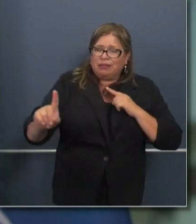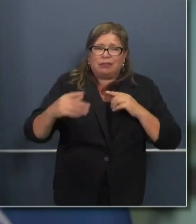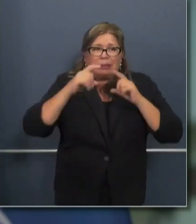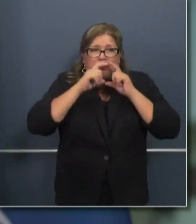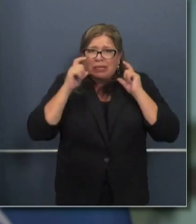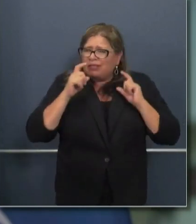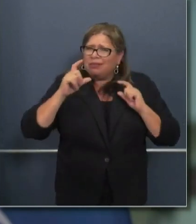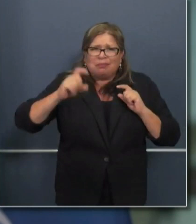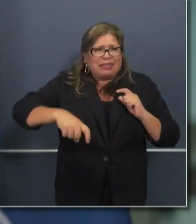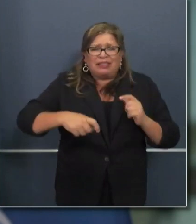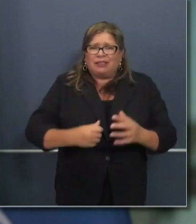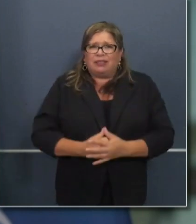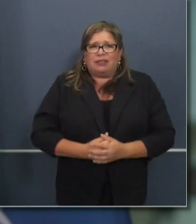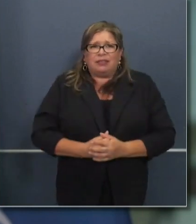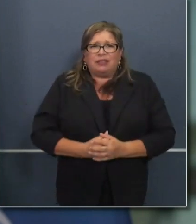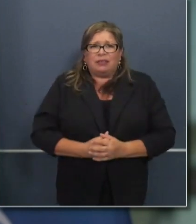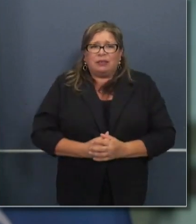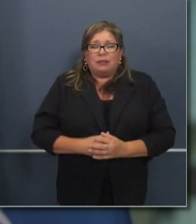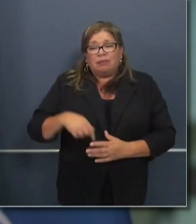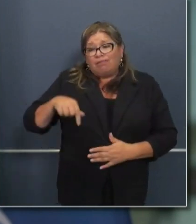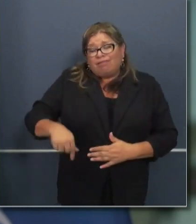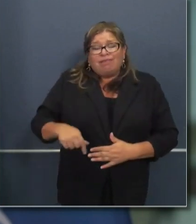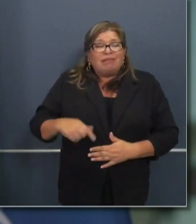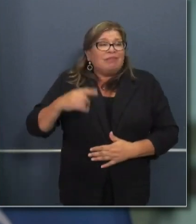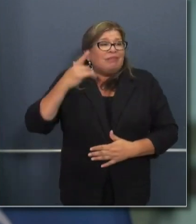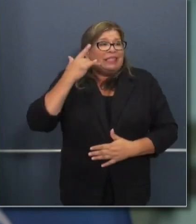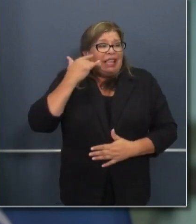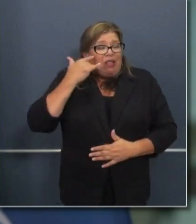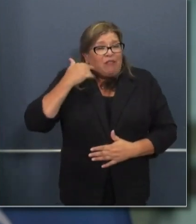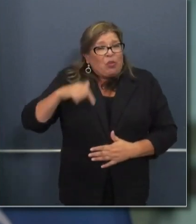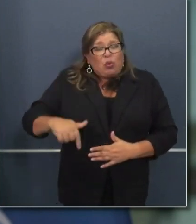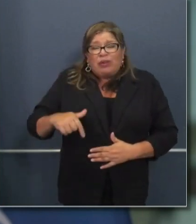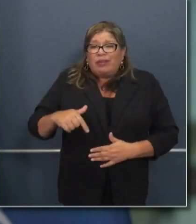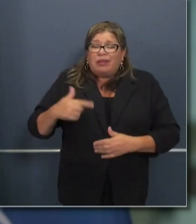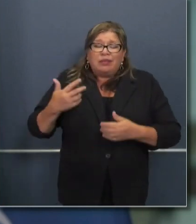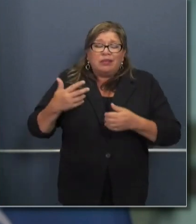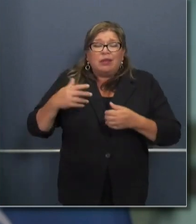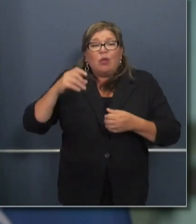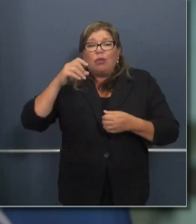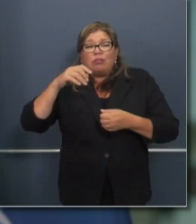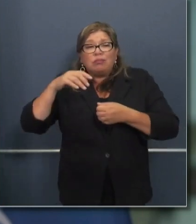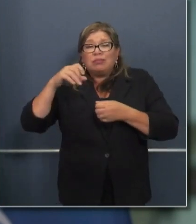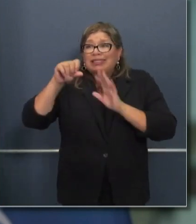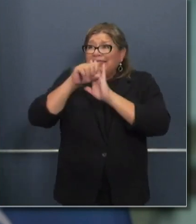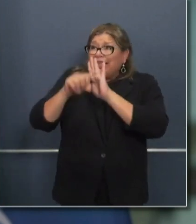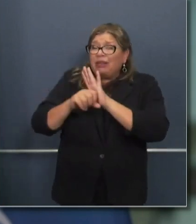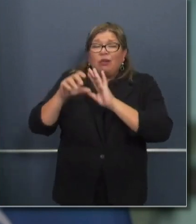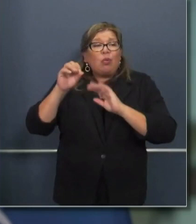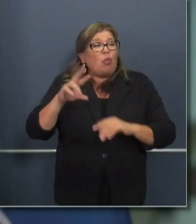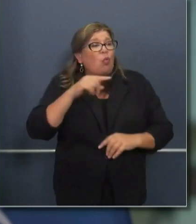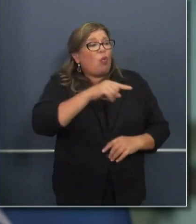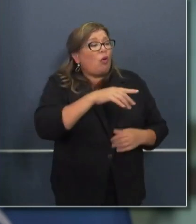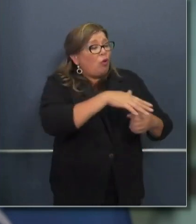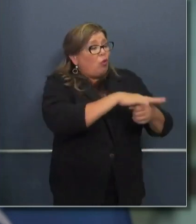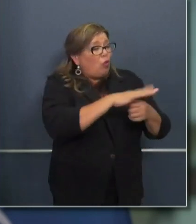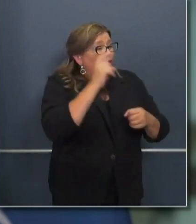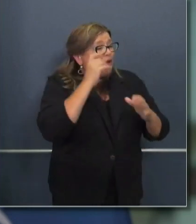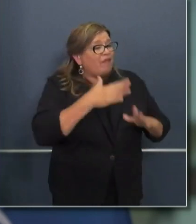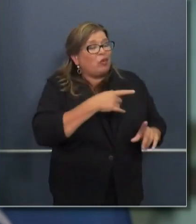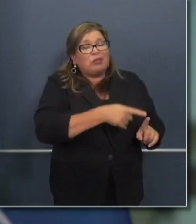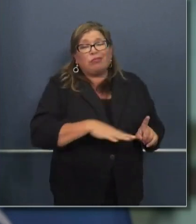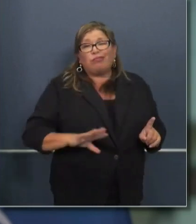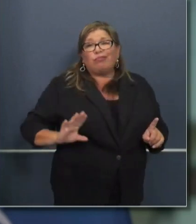of California and local government has the ability from a regulatory perspective to go after people that are simply thumbing their nose and